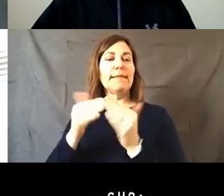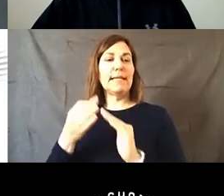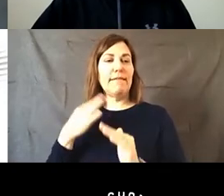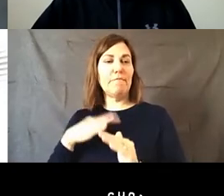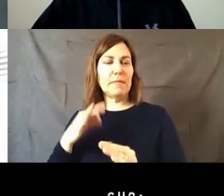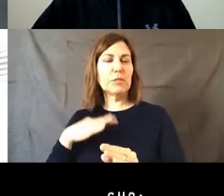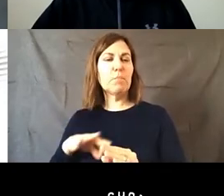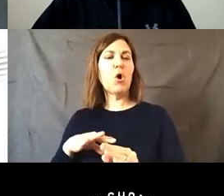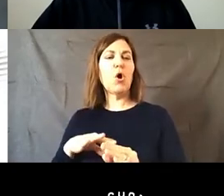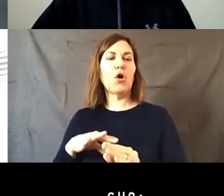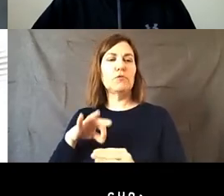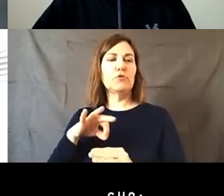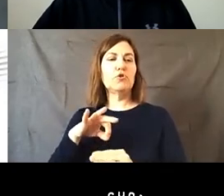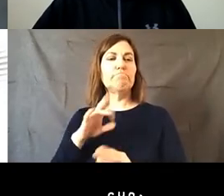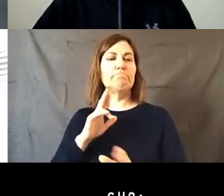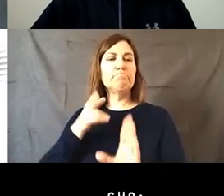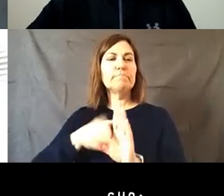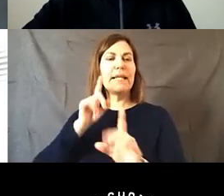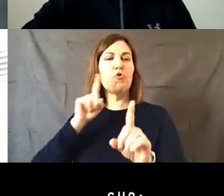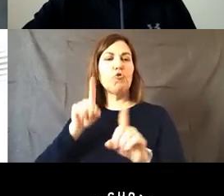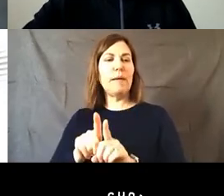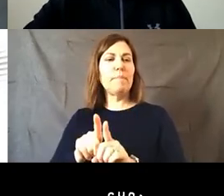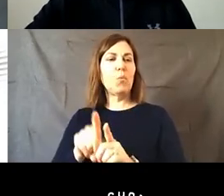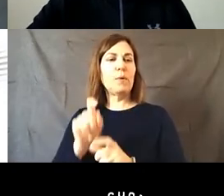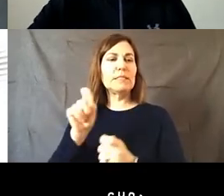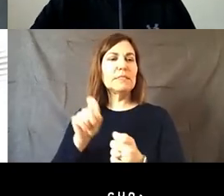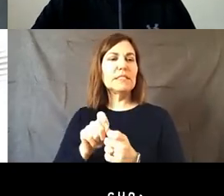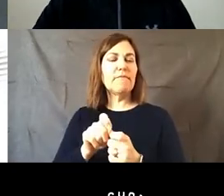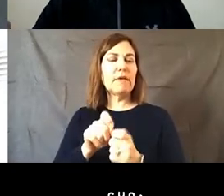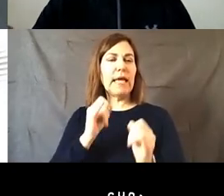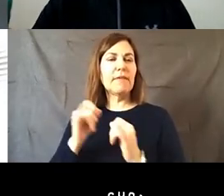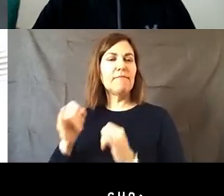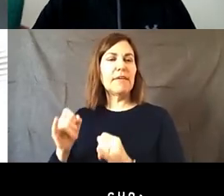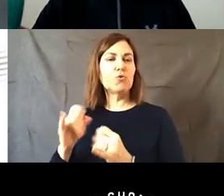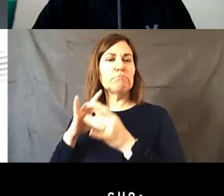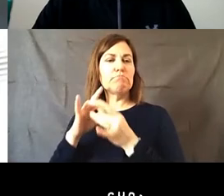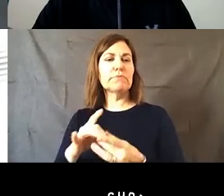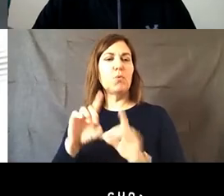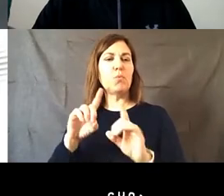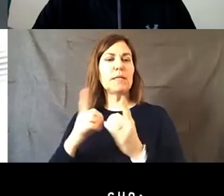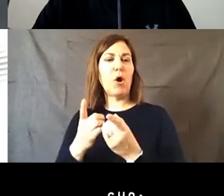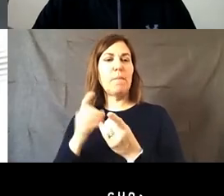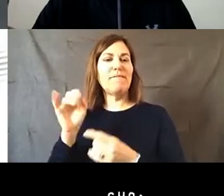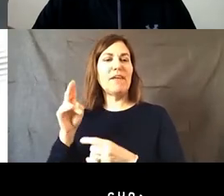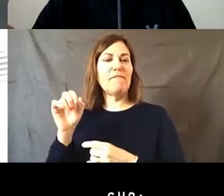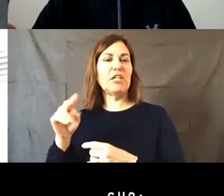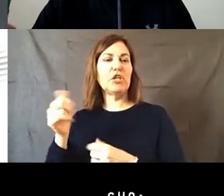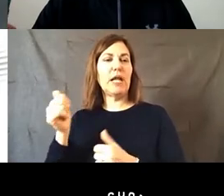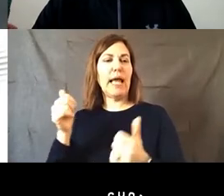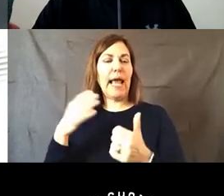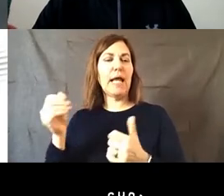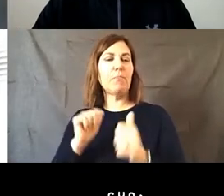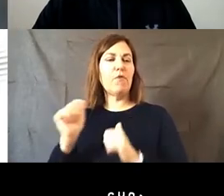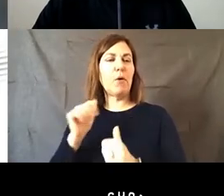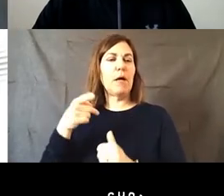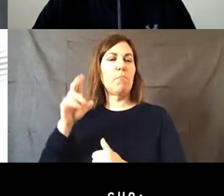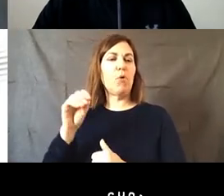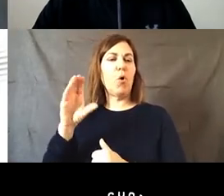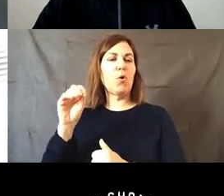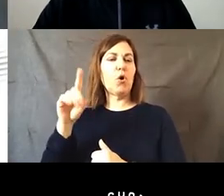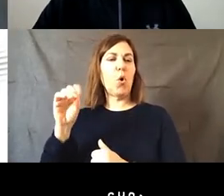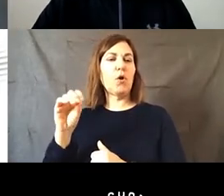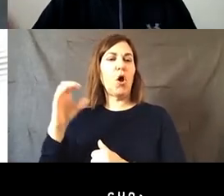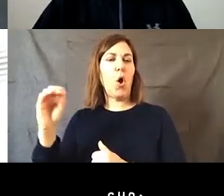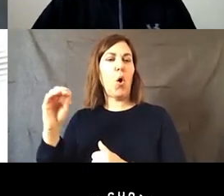certain individuals in conjunction with the Department of Innovation and Performance ProCo-O program that will provide